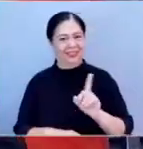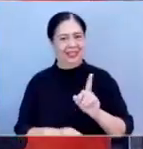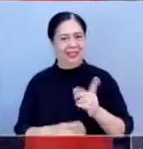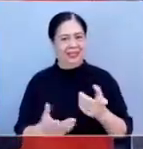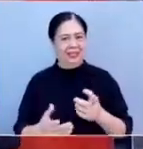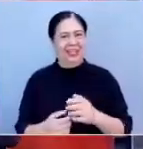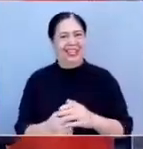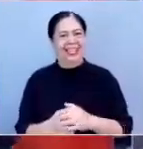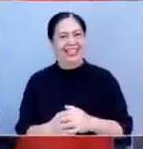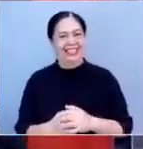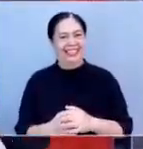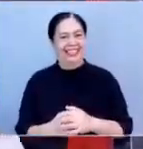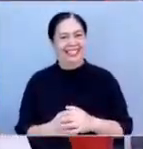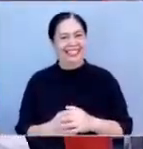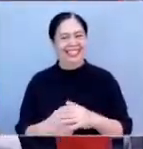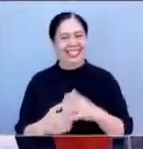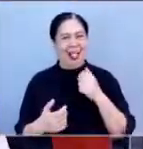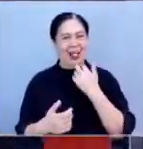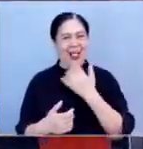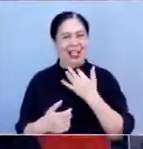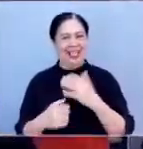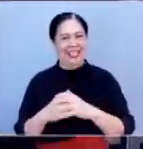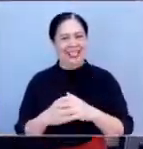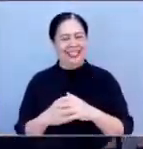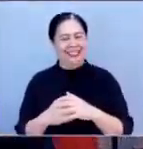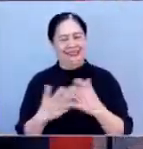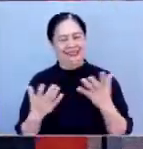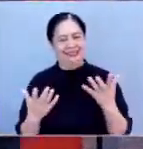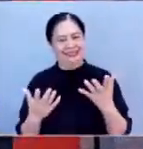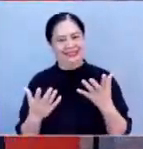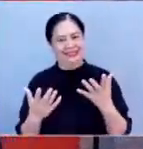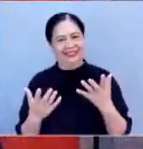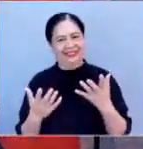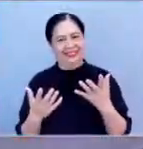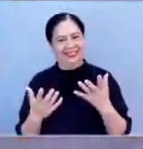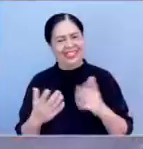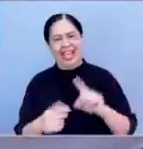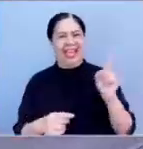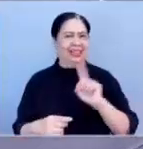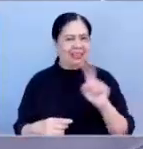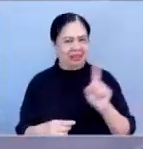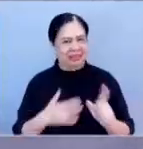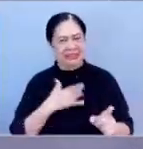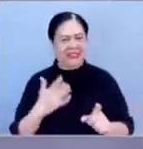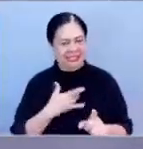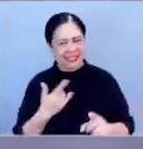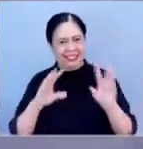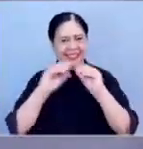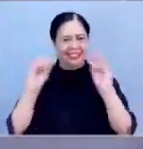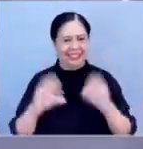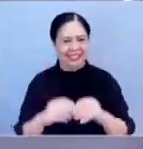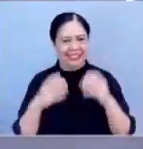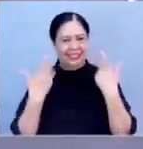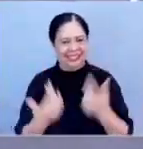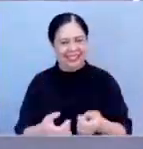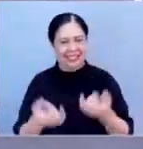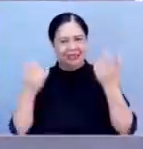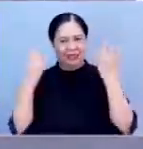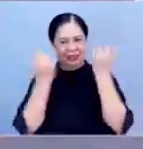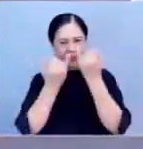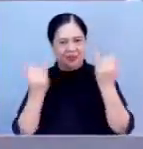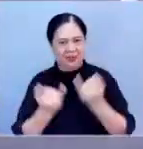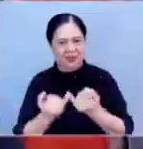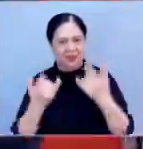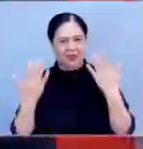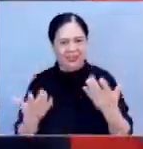mismo. Yan ang mismo. Mas magaling pa. Ano mismo ang feeling ng Christmas? Well, malalaman natin sa ating Loding Sikat this morning,